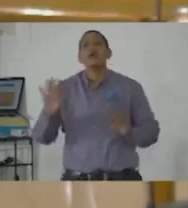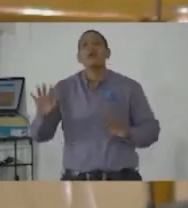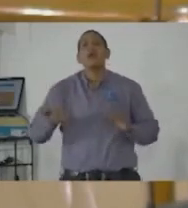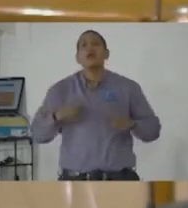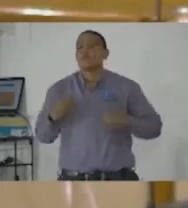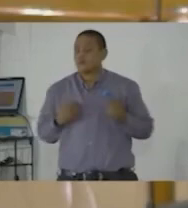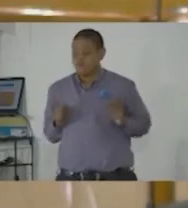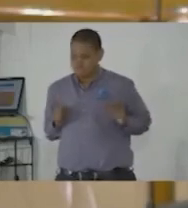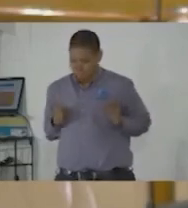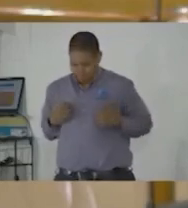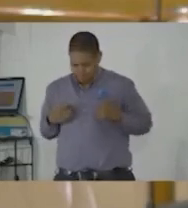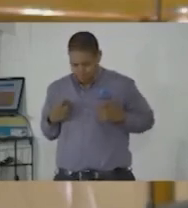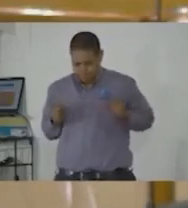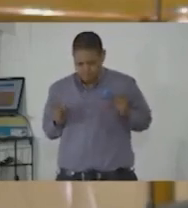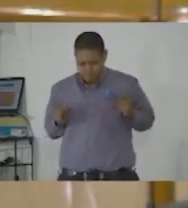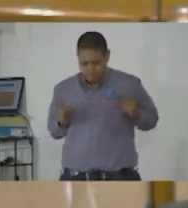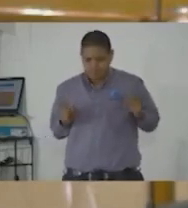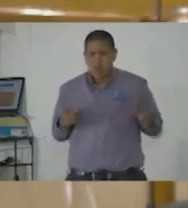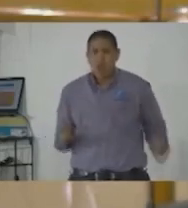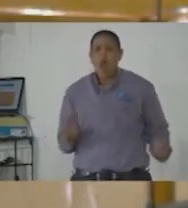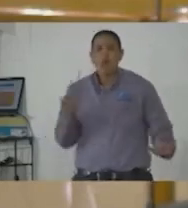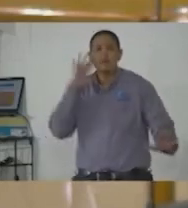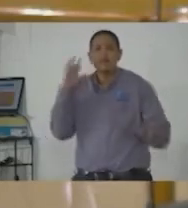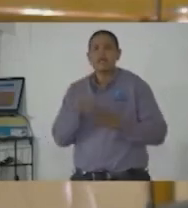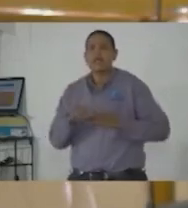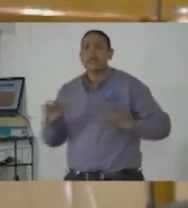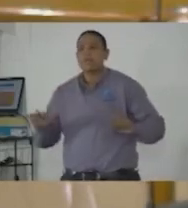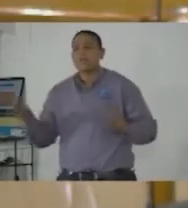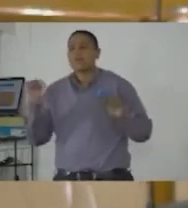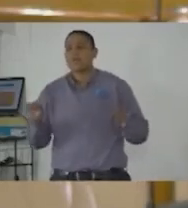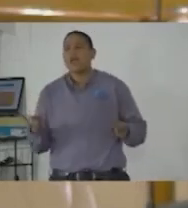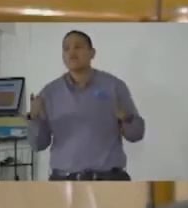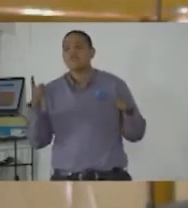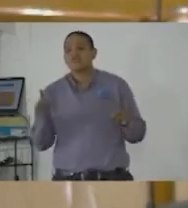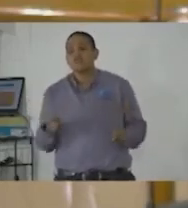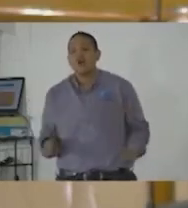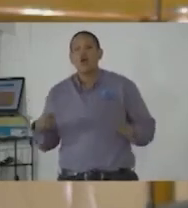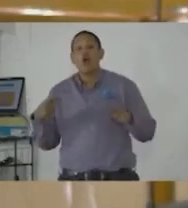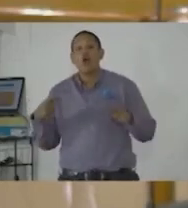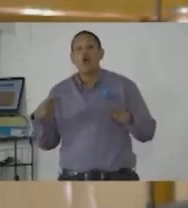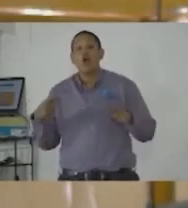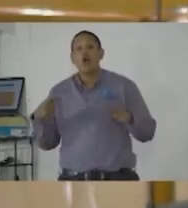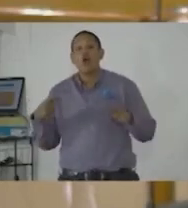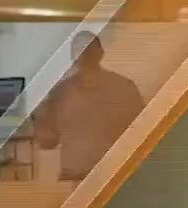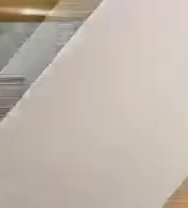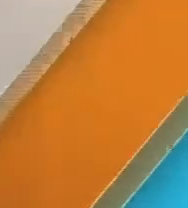emotions, thus get into that state where they can resolve conflicts without violence.